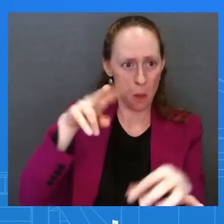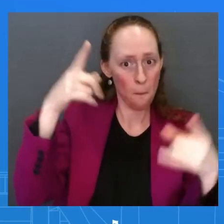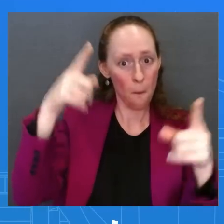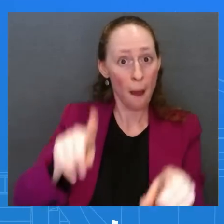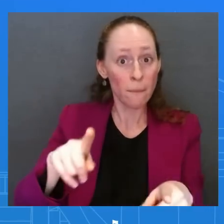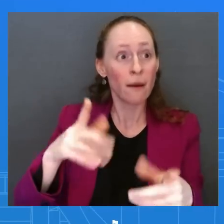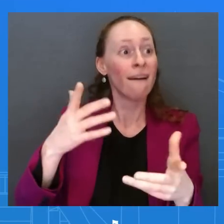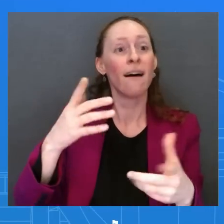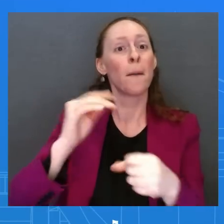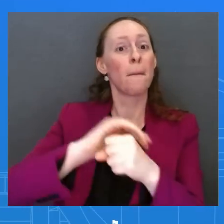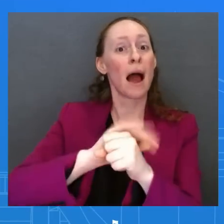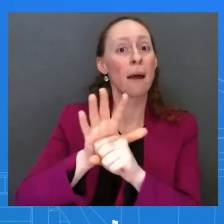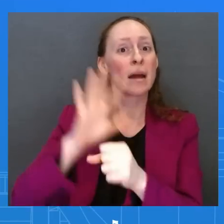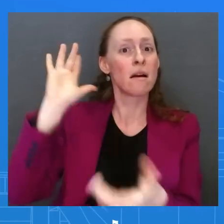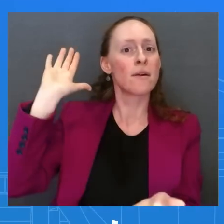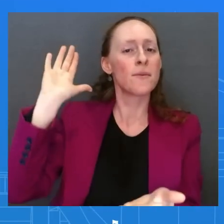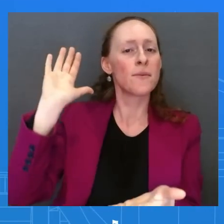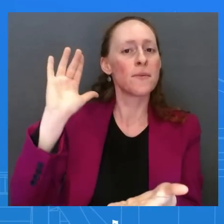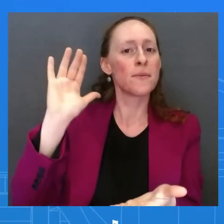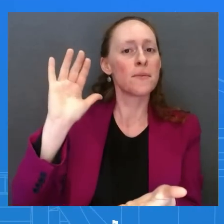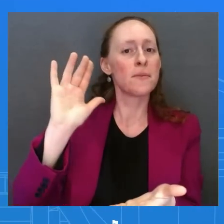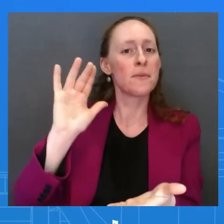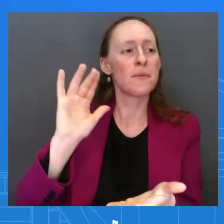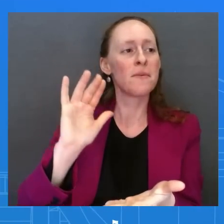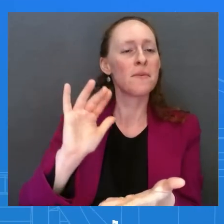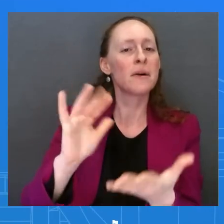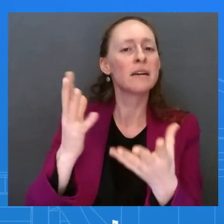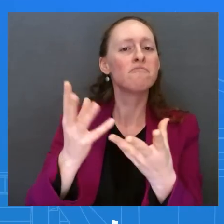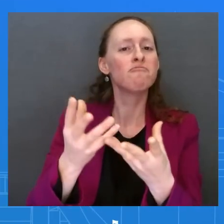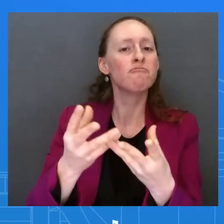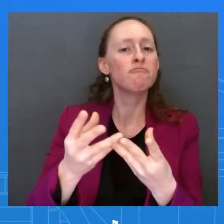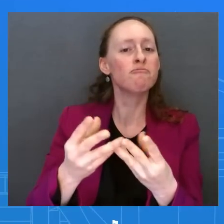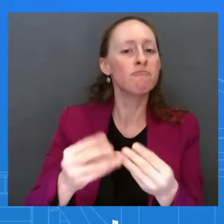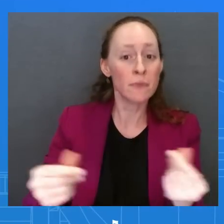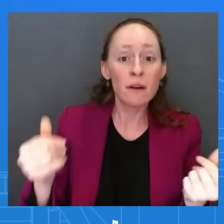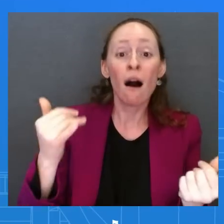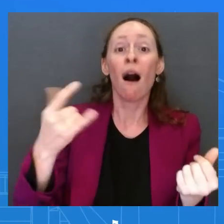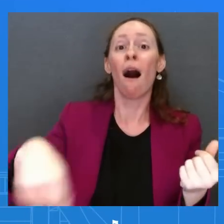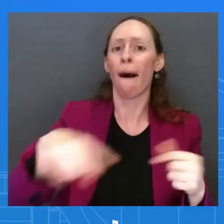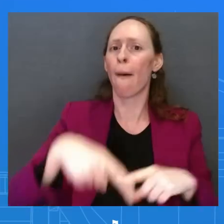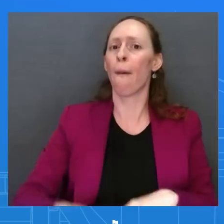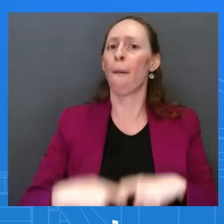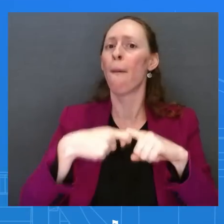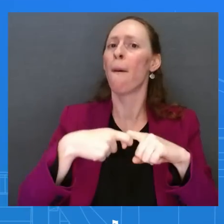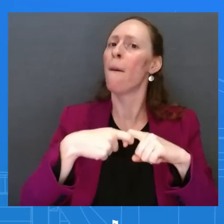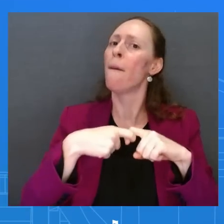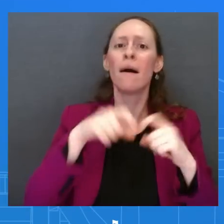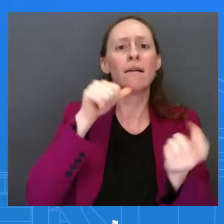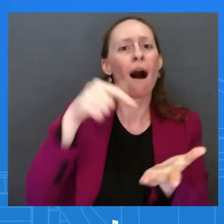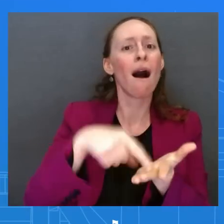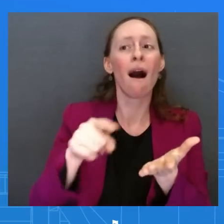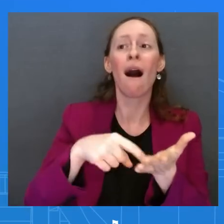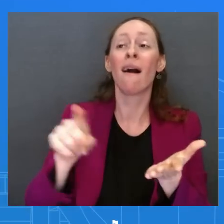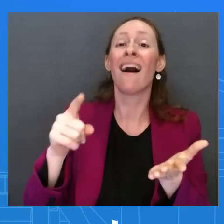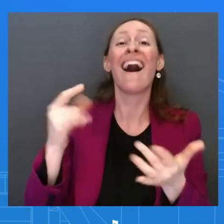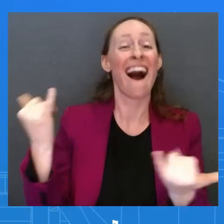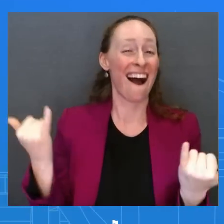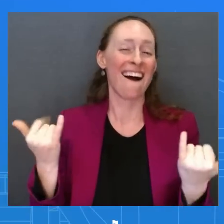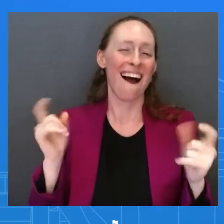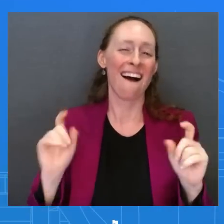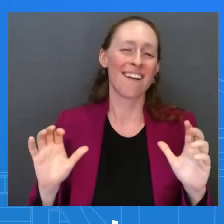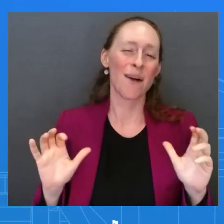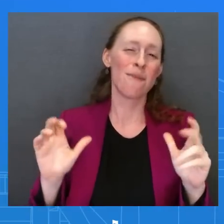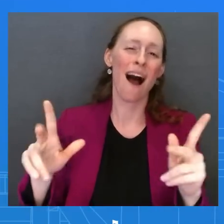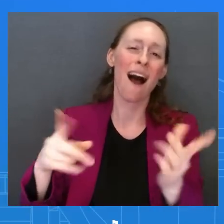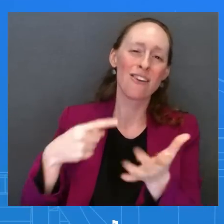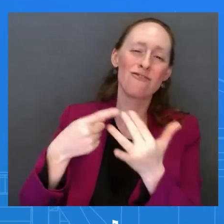know, in August, to make sure that we give Americans and American families a little bit breathing room. That is what this does. And